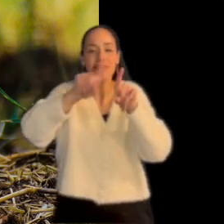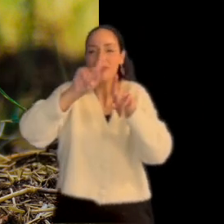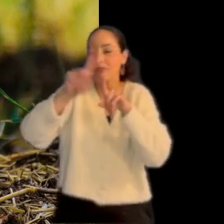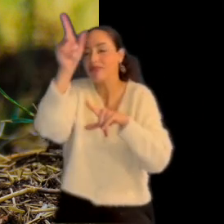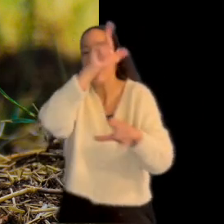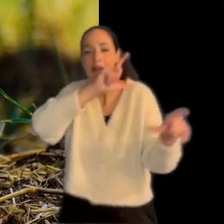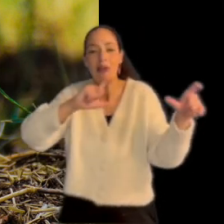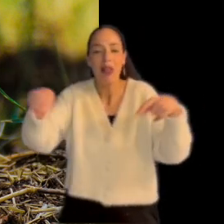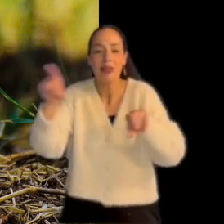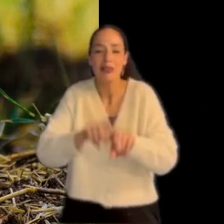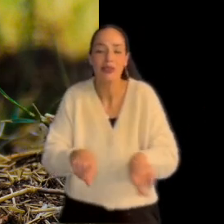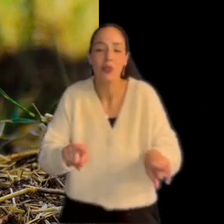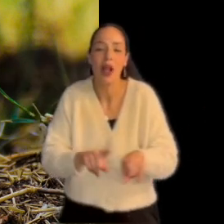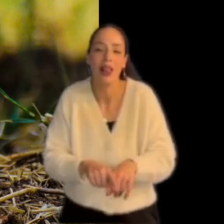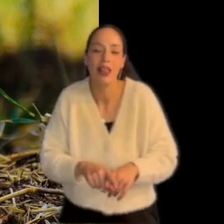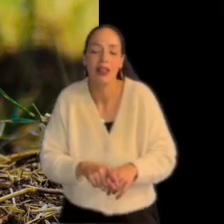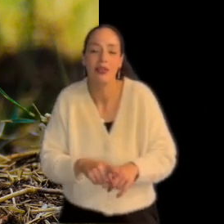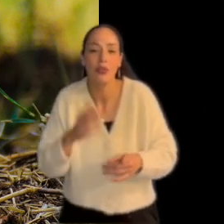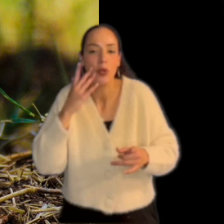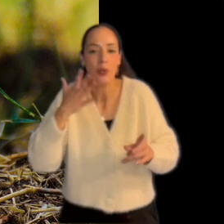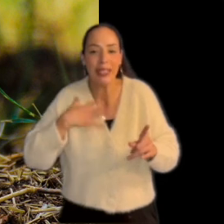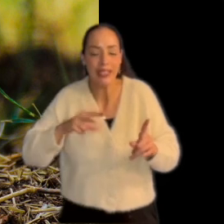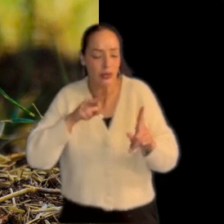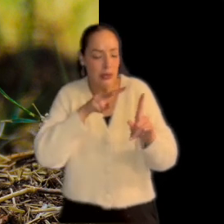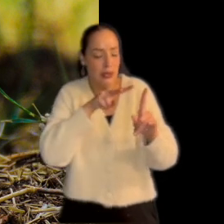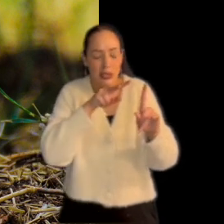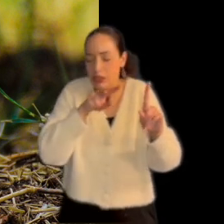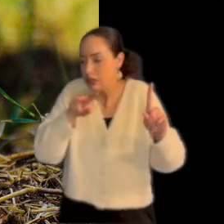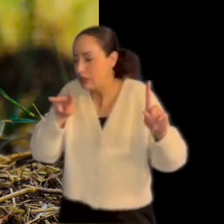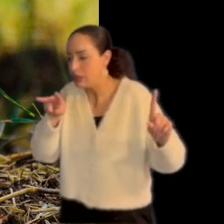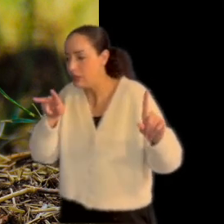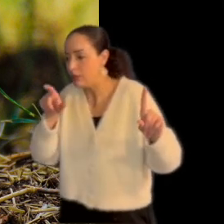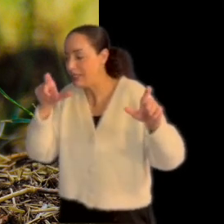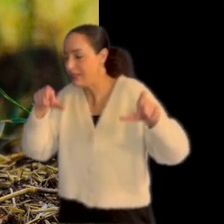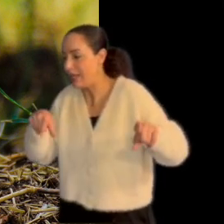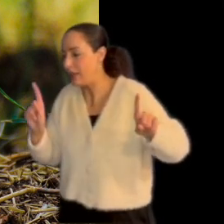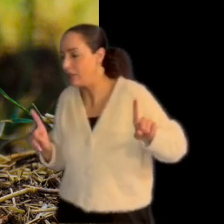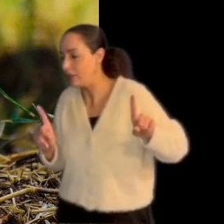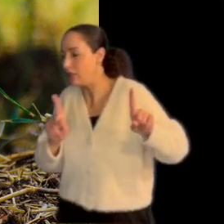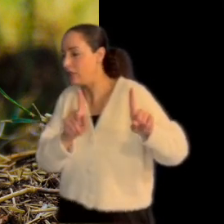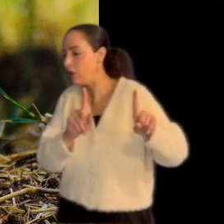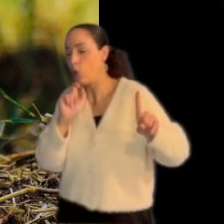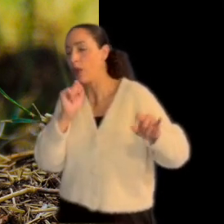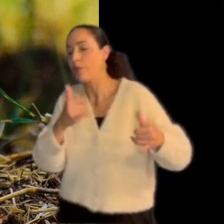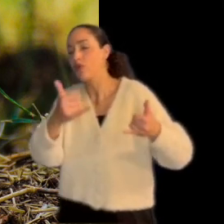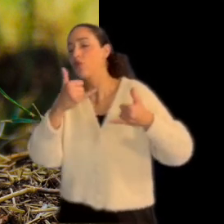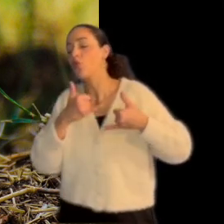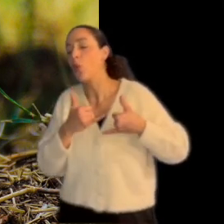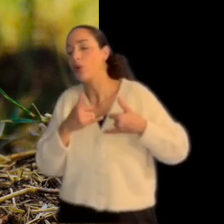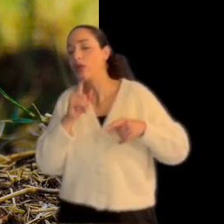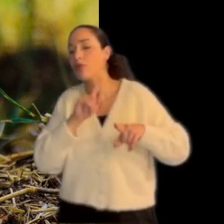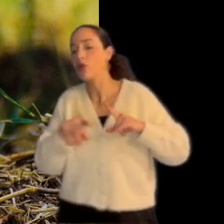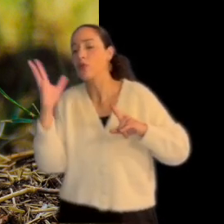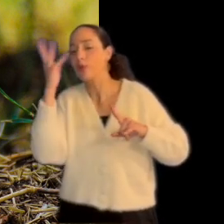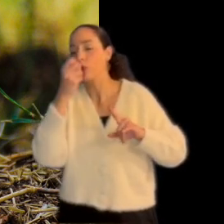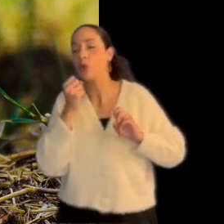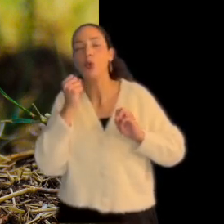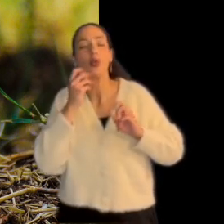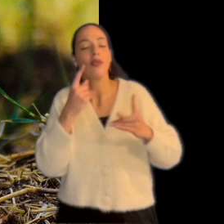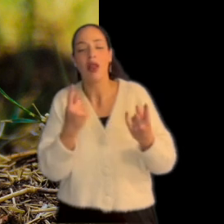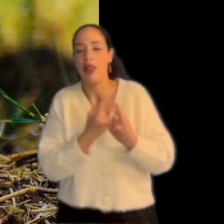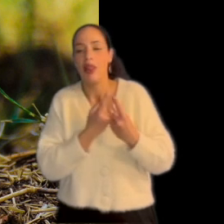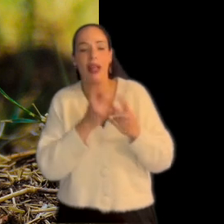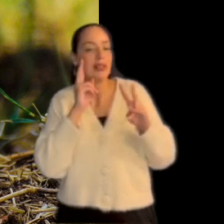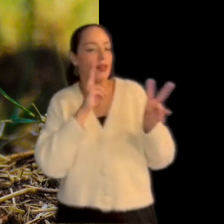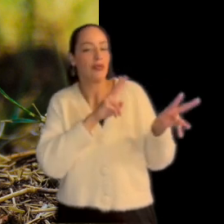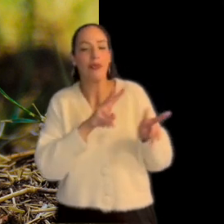still, we will be rewarded with the most remarkable view. Here I share a photograph taken by Amar, a Syrian photographer and